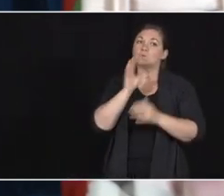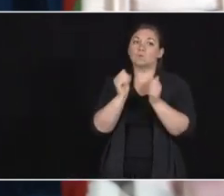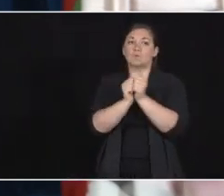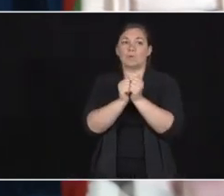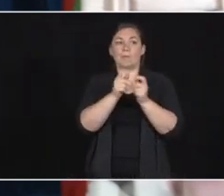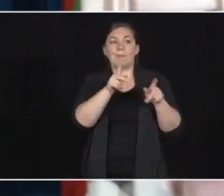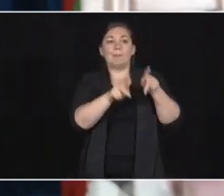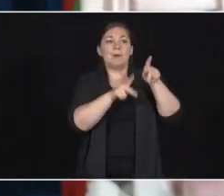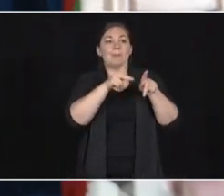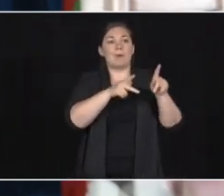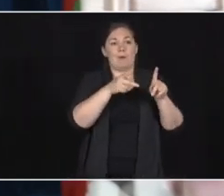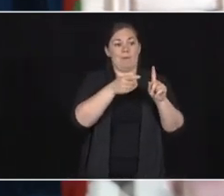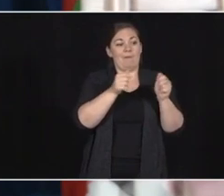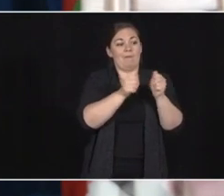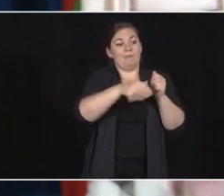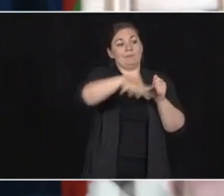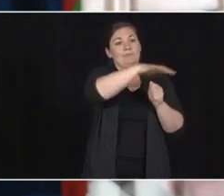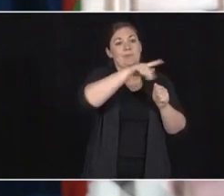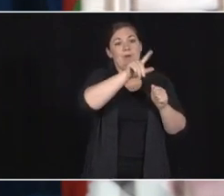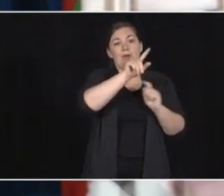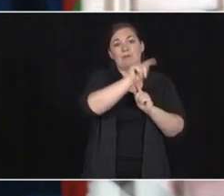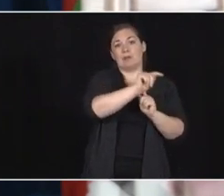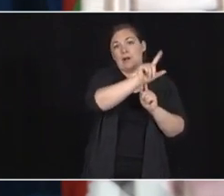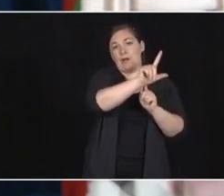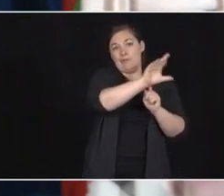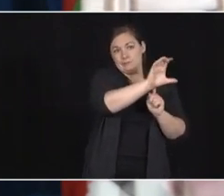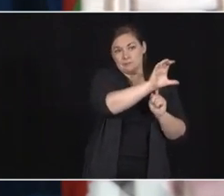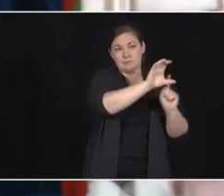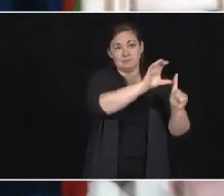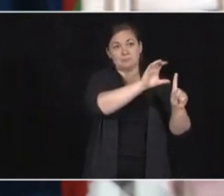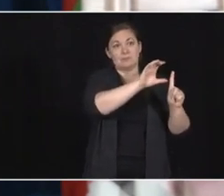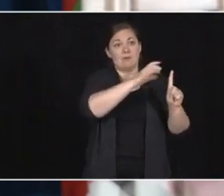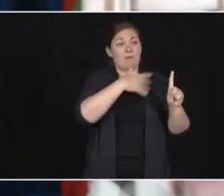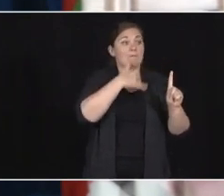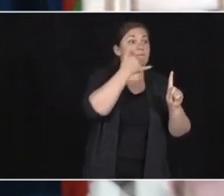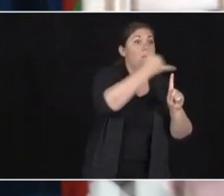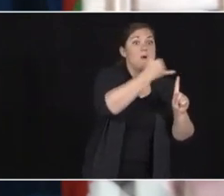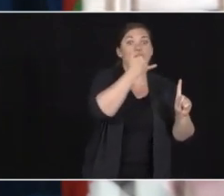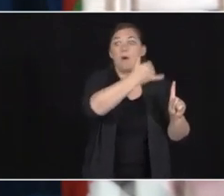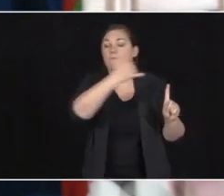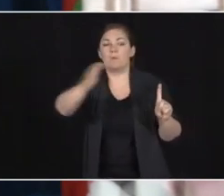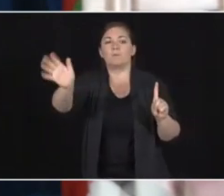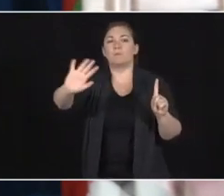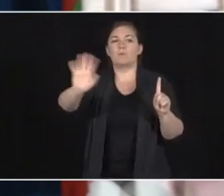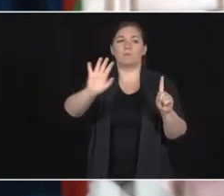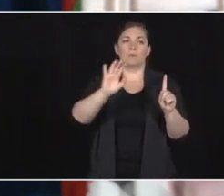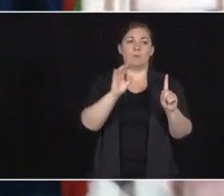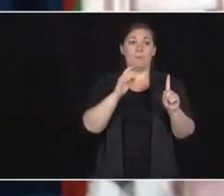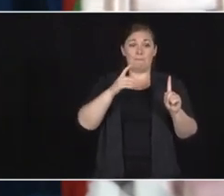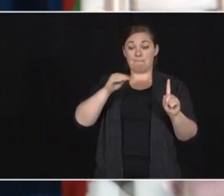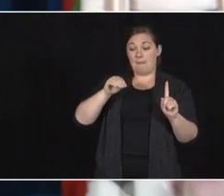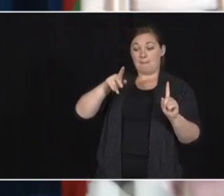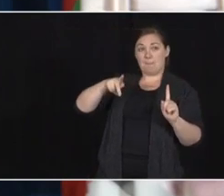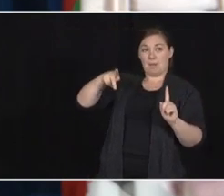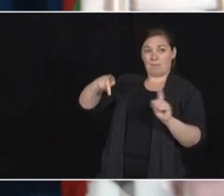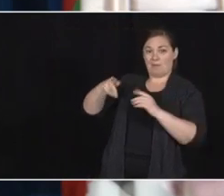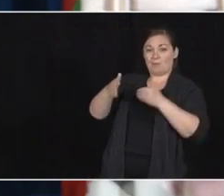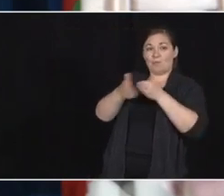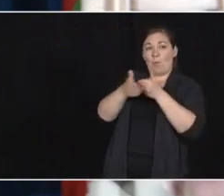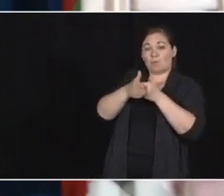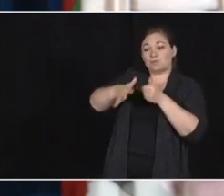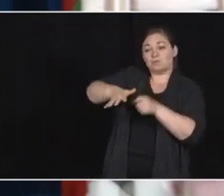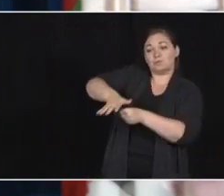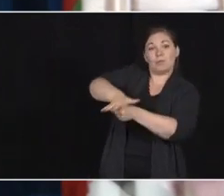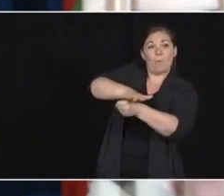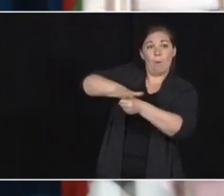about that. I have not personally called them. I know our local MPPs, Orchard Villa. I know Peter